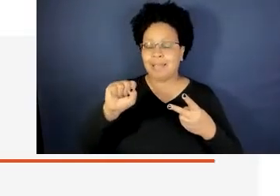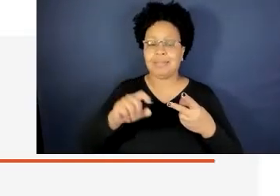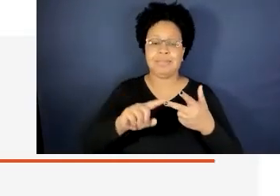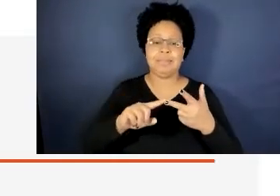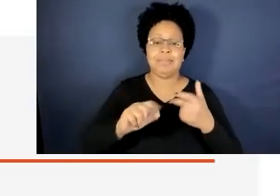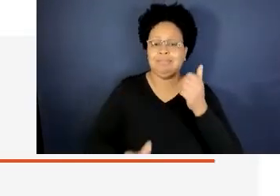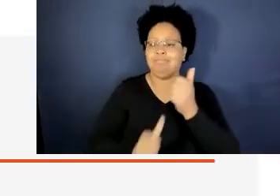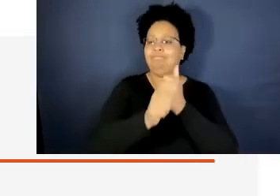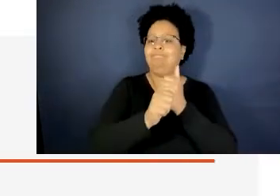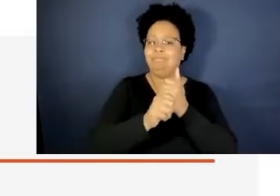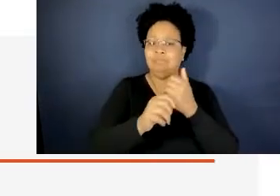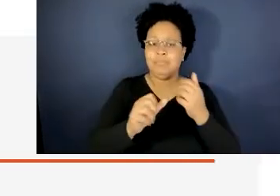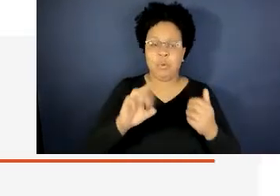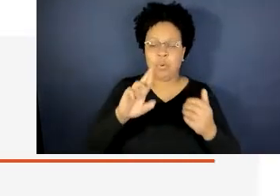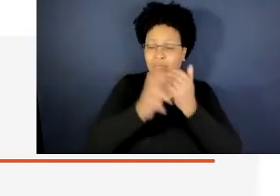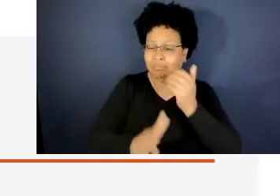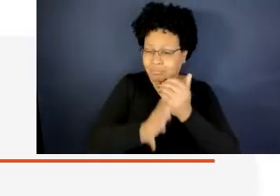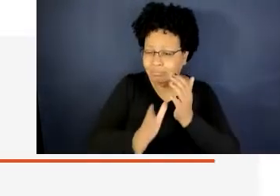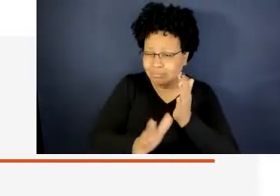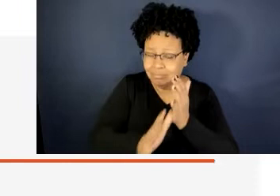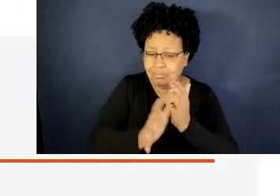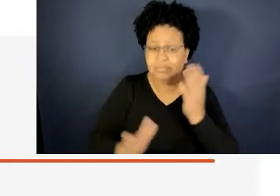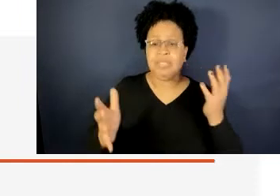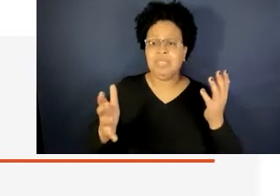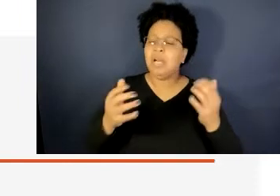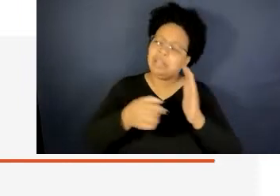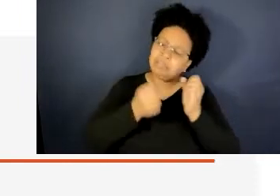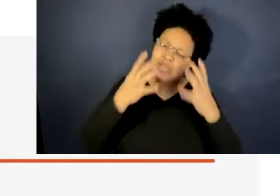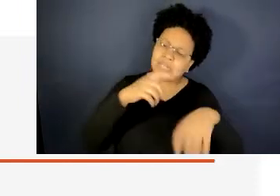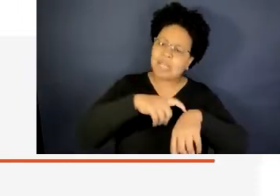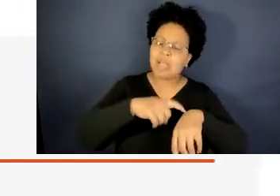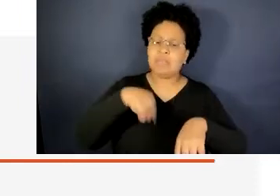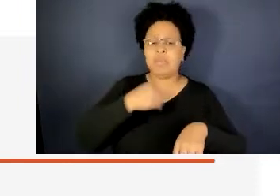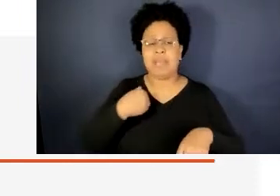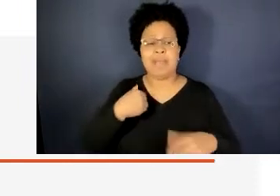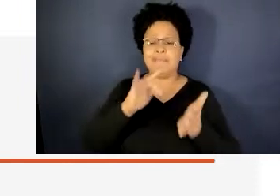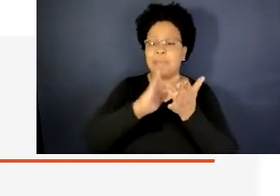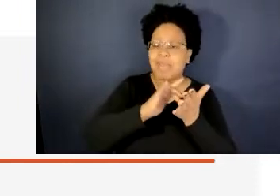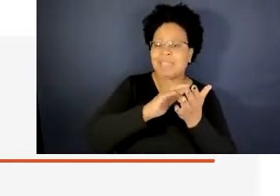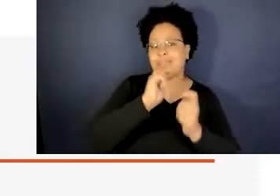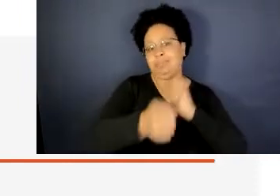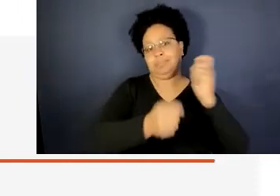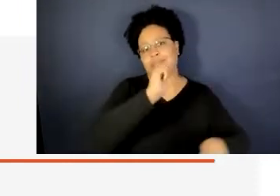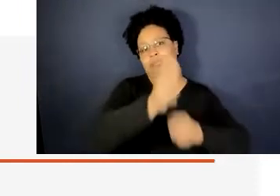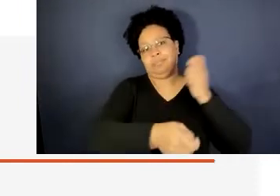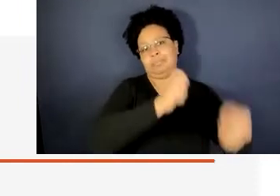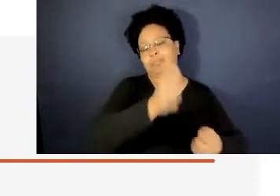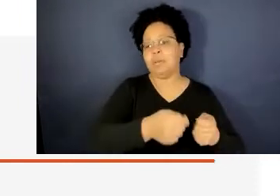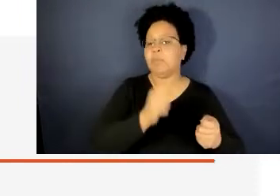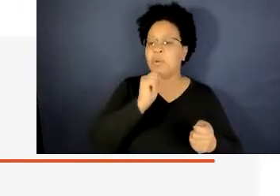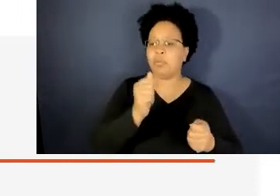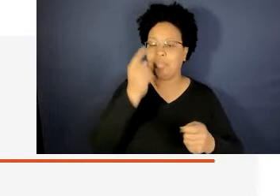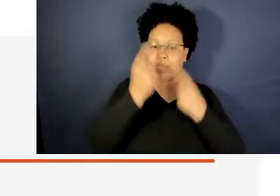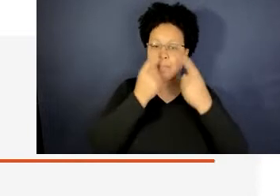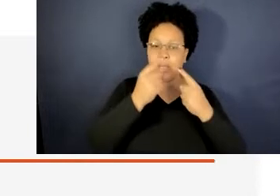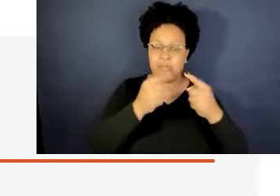lot of over-the-counter and we do a lot of medications to address symptoms, but not dealing with the cause. And what we find is when people are going through a lot of